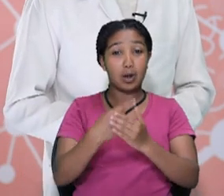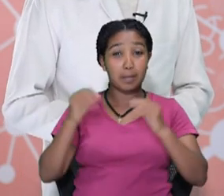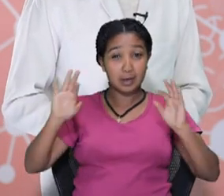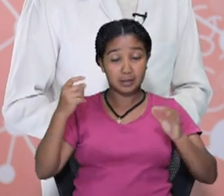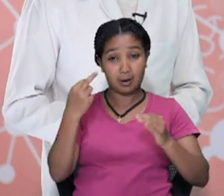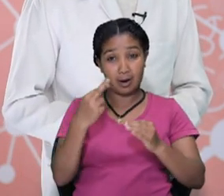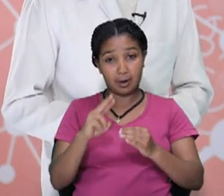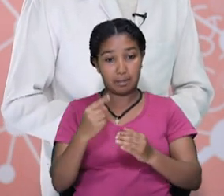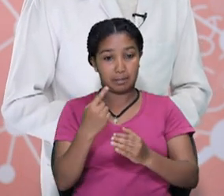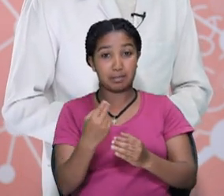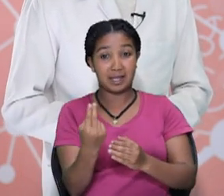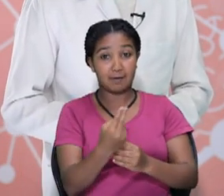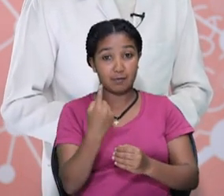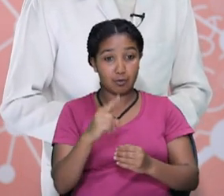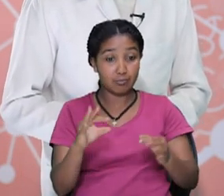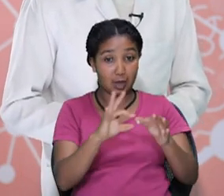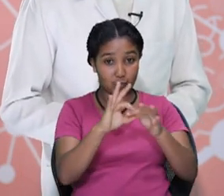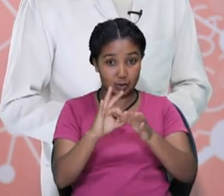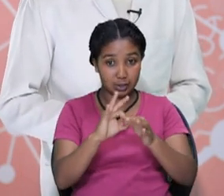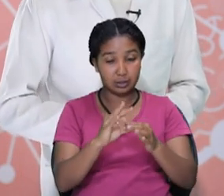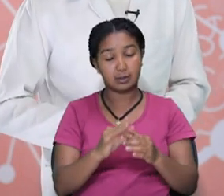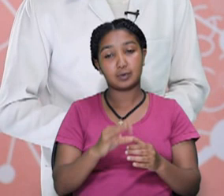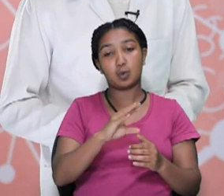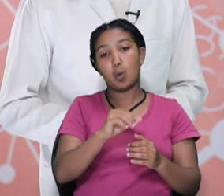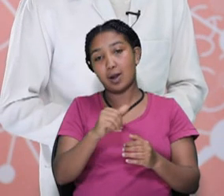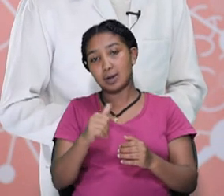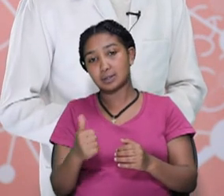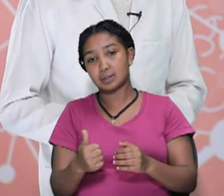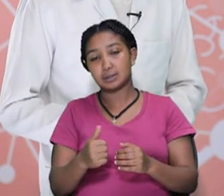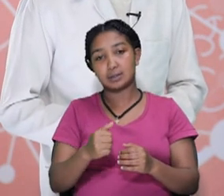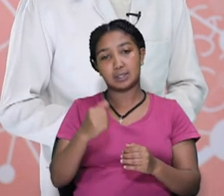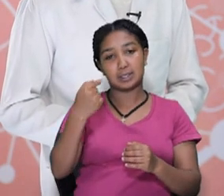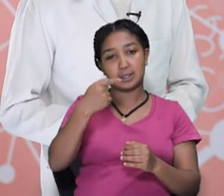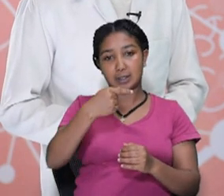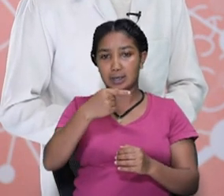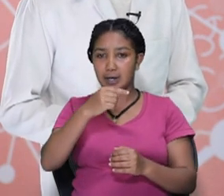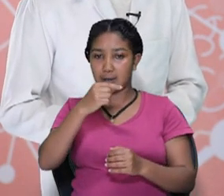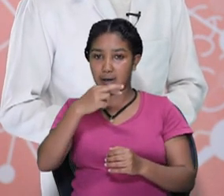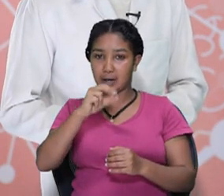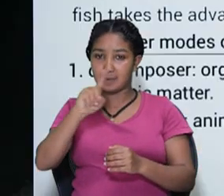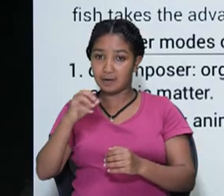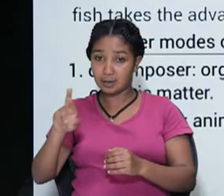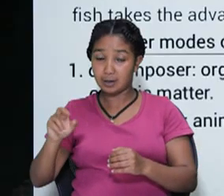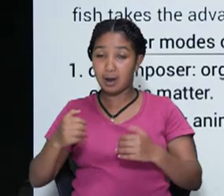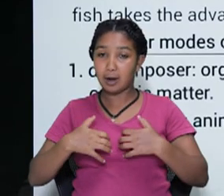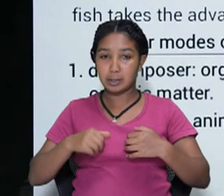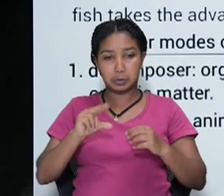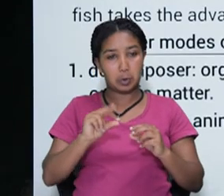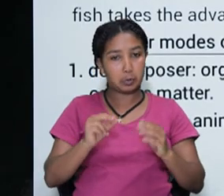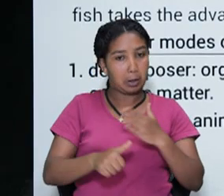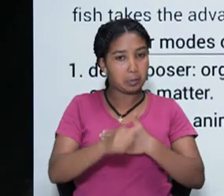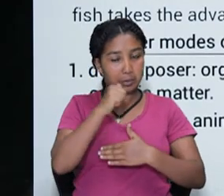birds are benefited from the association, whereas the grazer animals are neither benefited